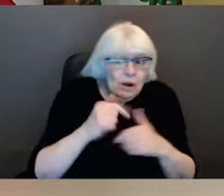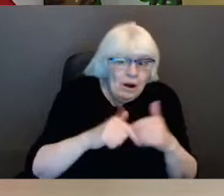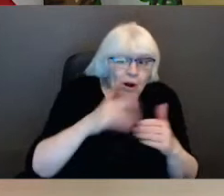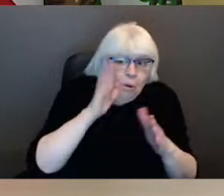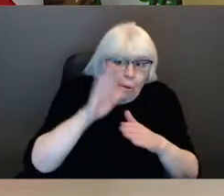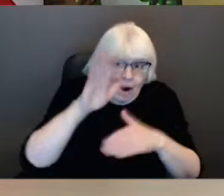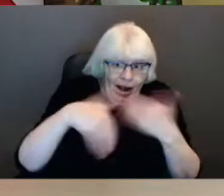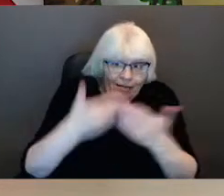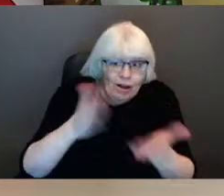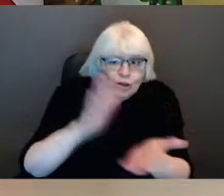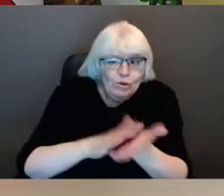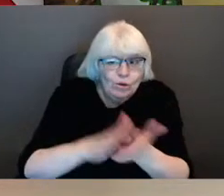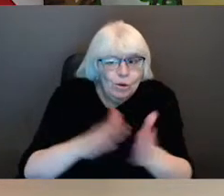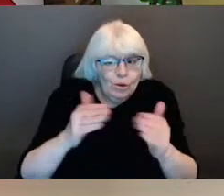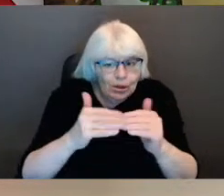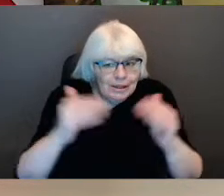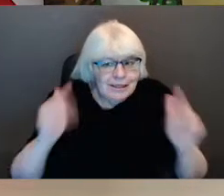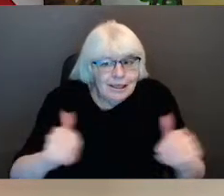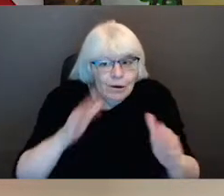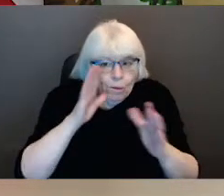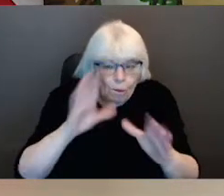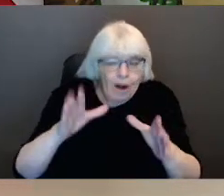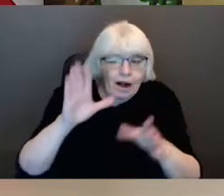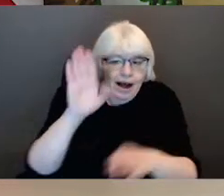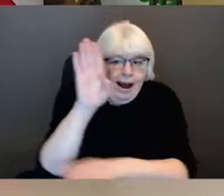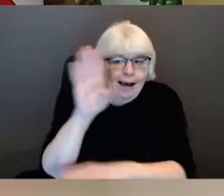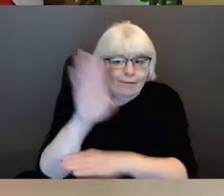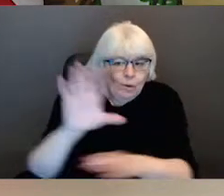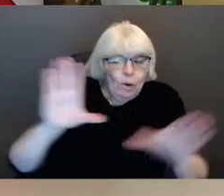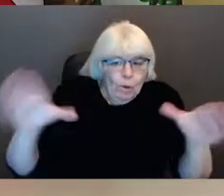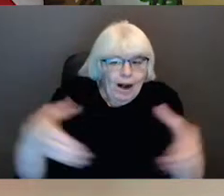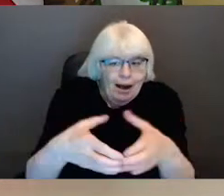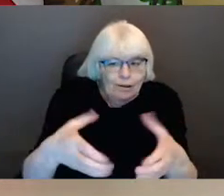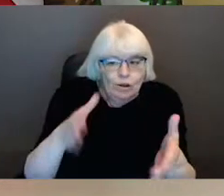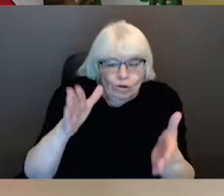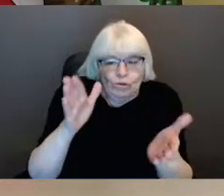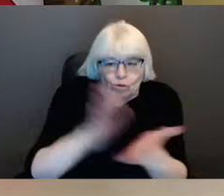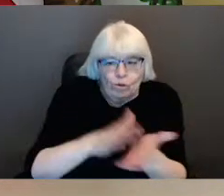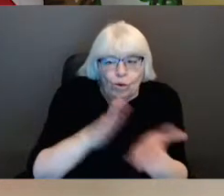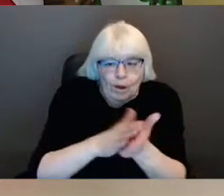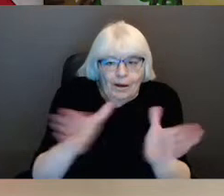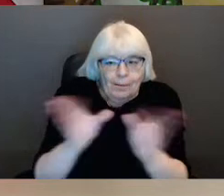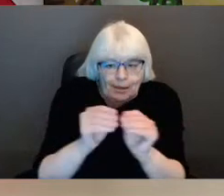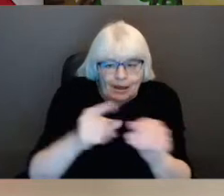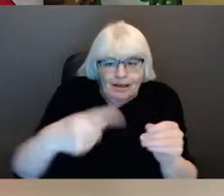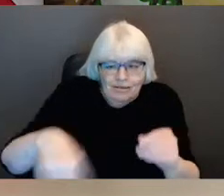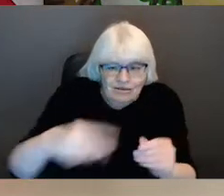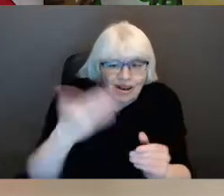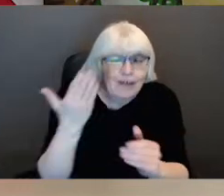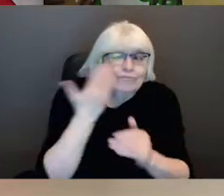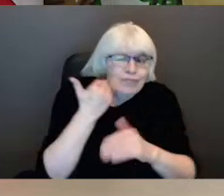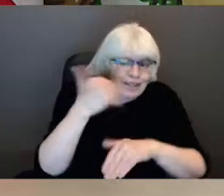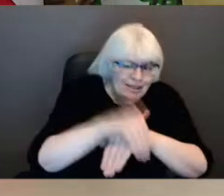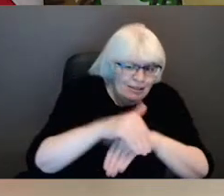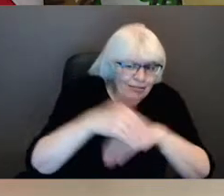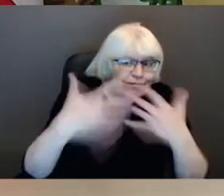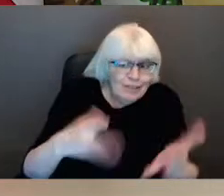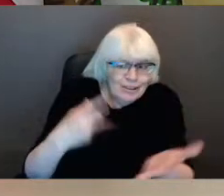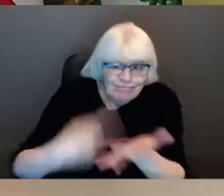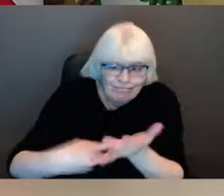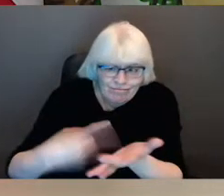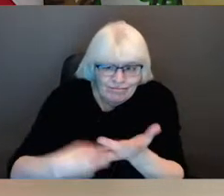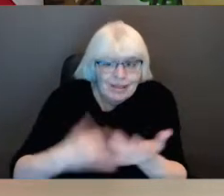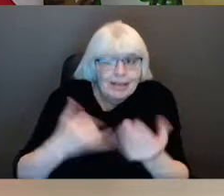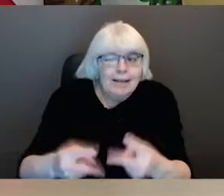afternoon, and lots of discussions last night with these first couple of exposures. So I